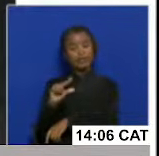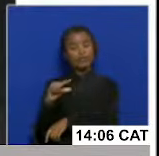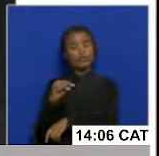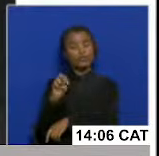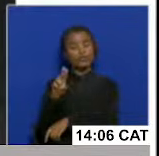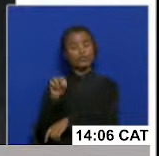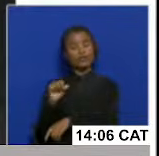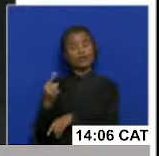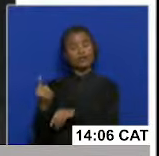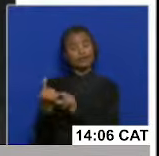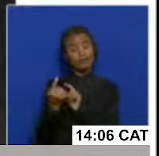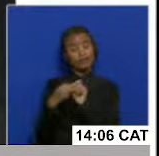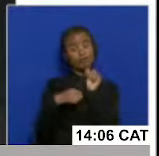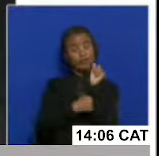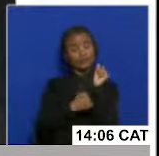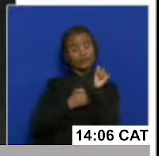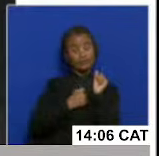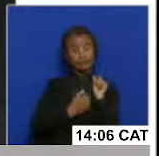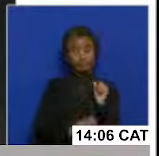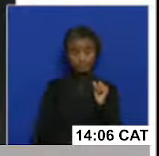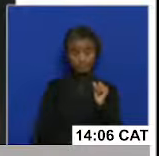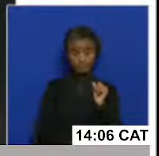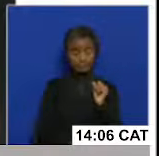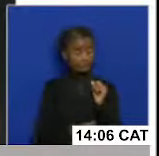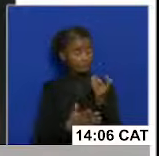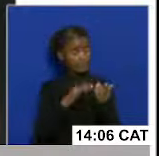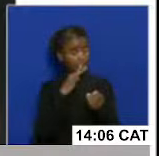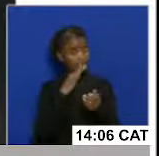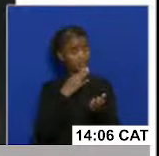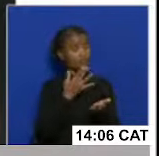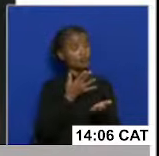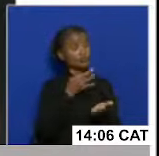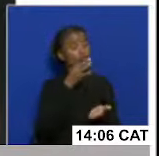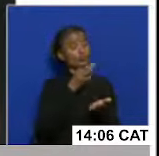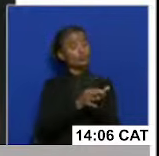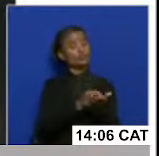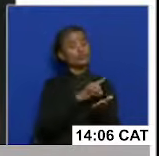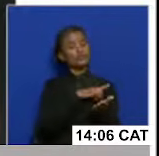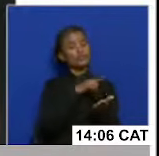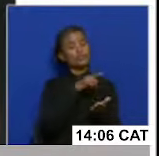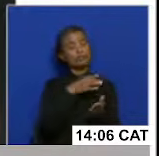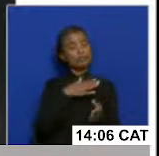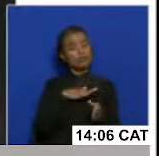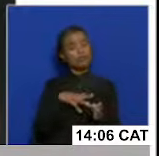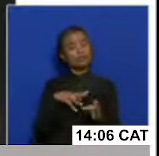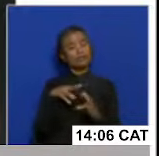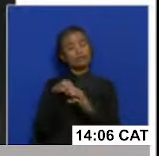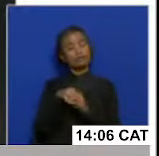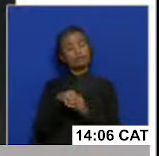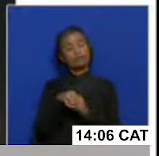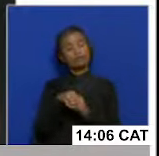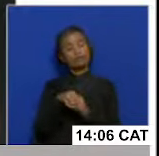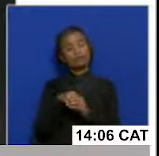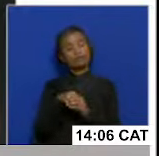to be identified as a result of the warning statement by Officer Stolz.